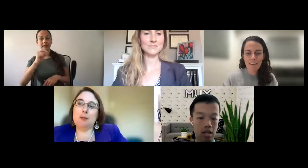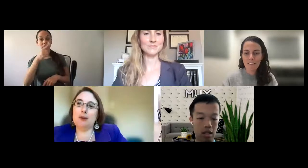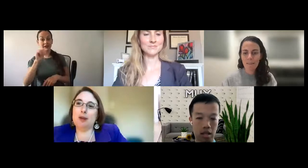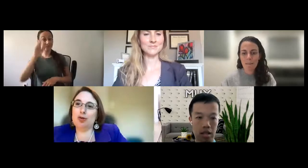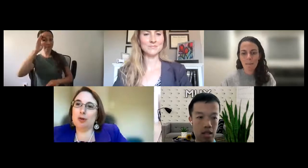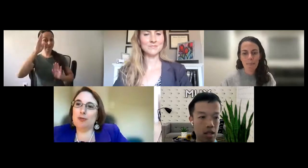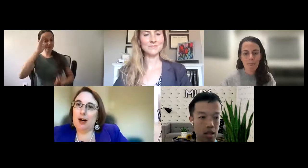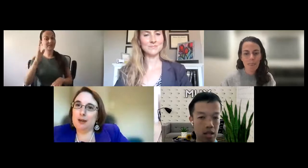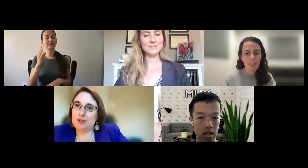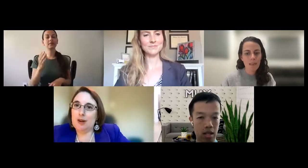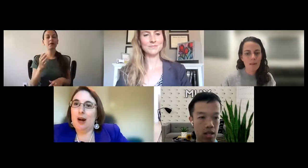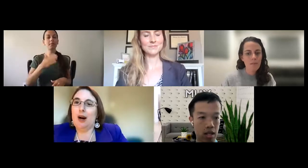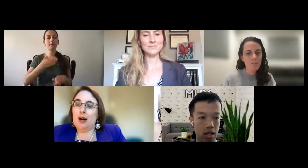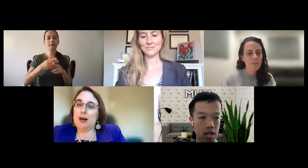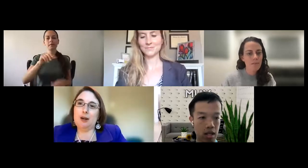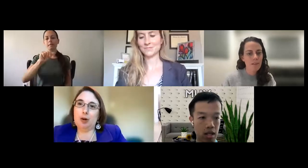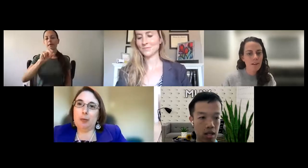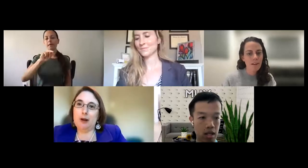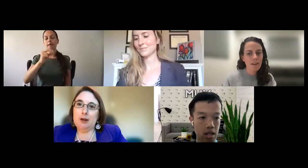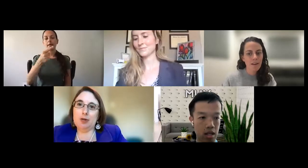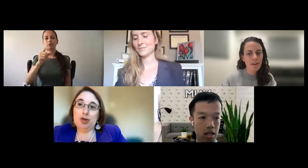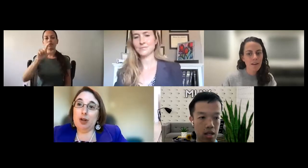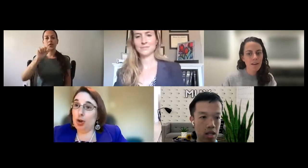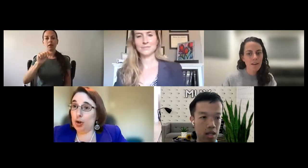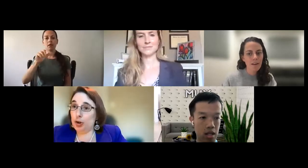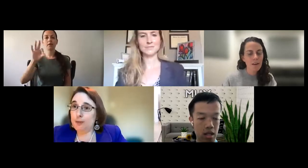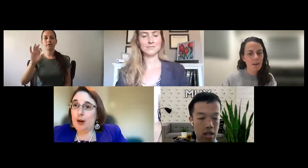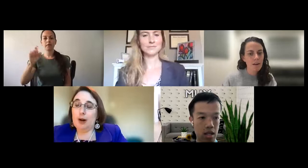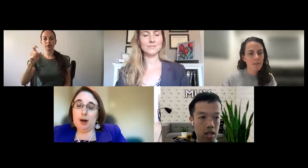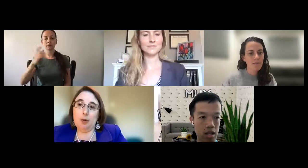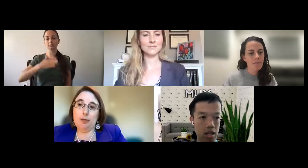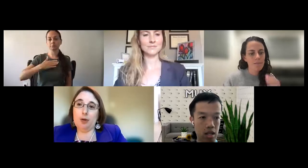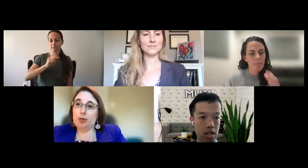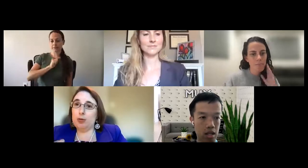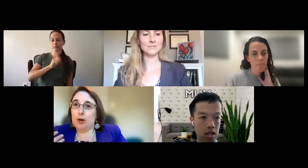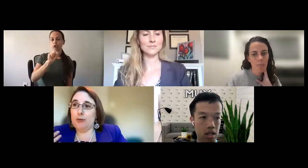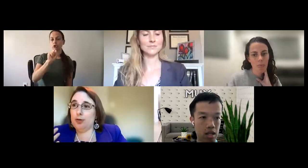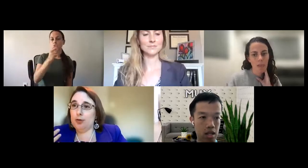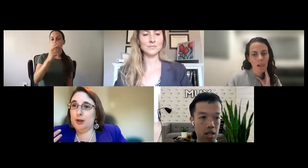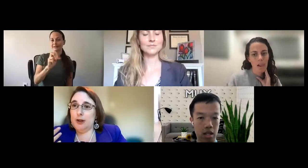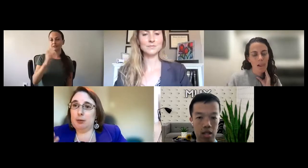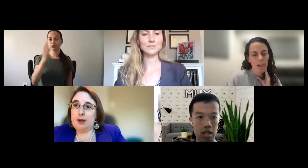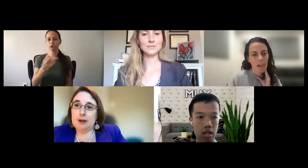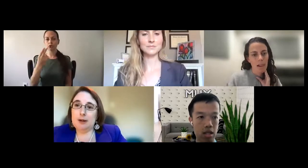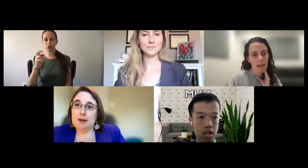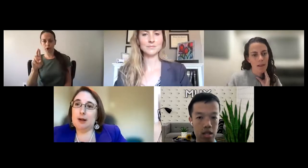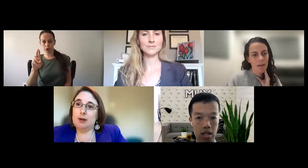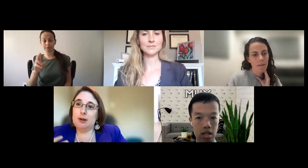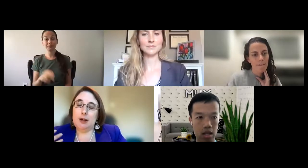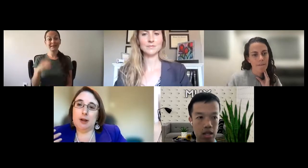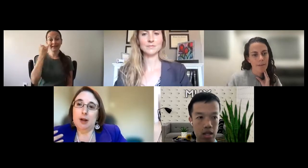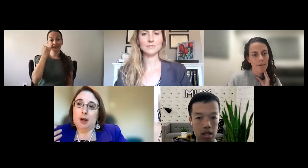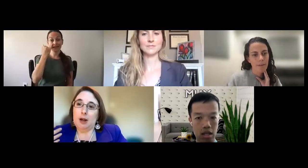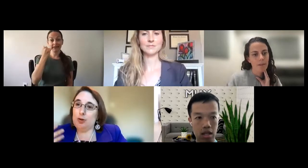everyone. My name's Angela Fox. I go by she, her. For those who are visually impaired, I'm